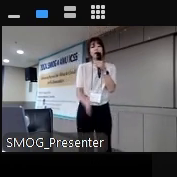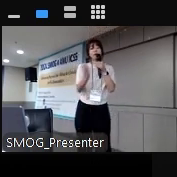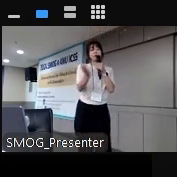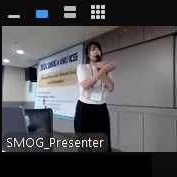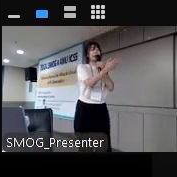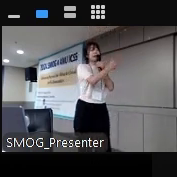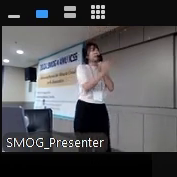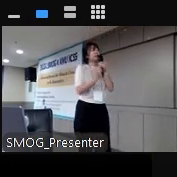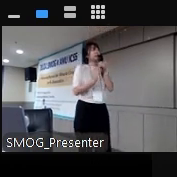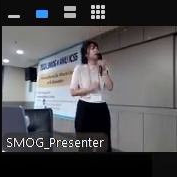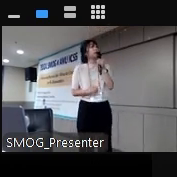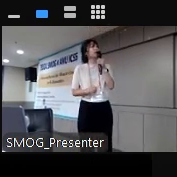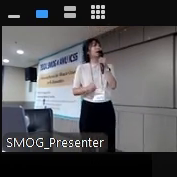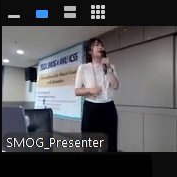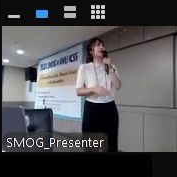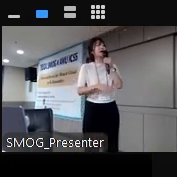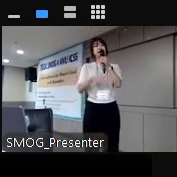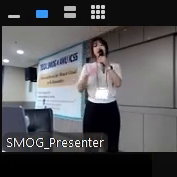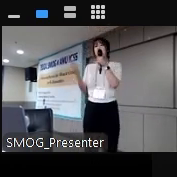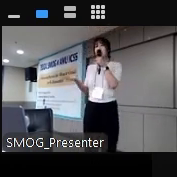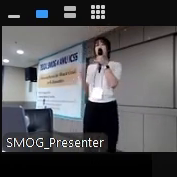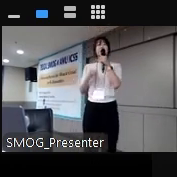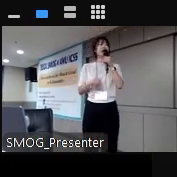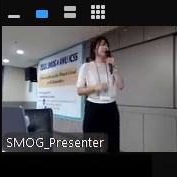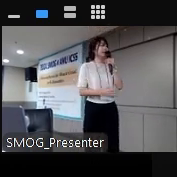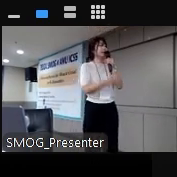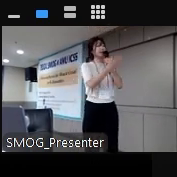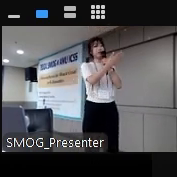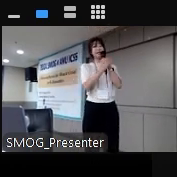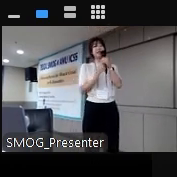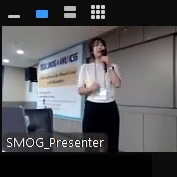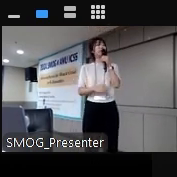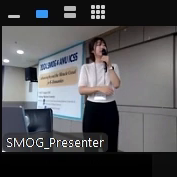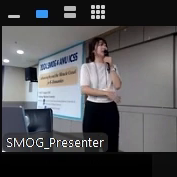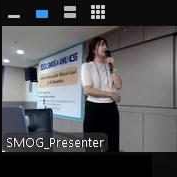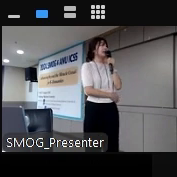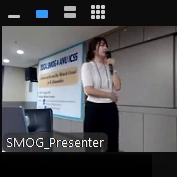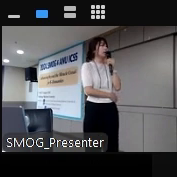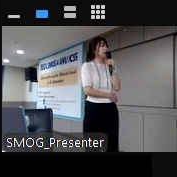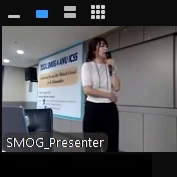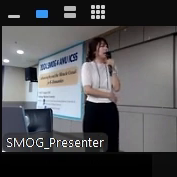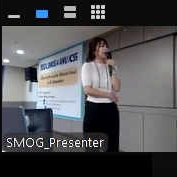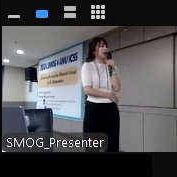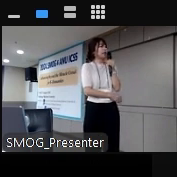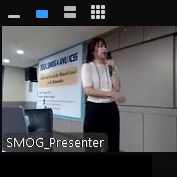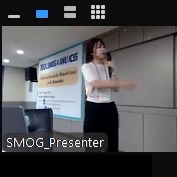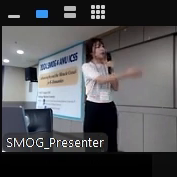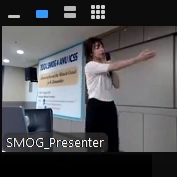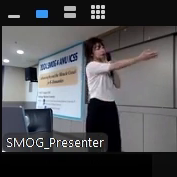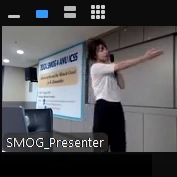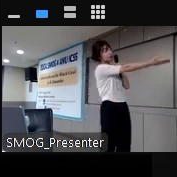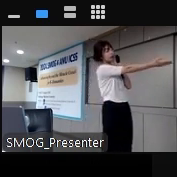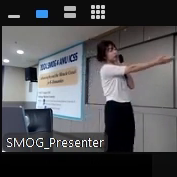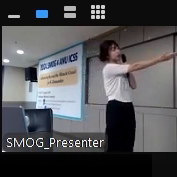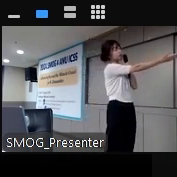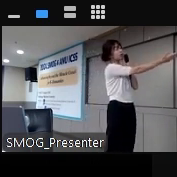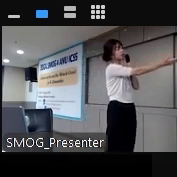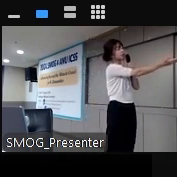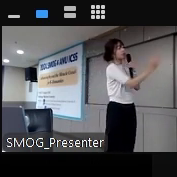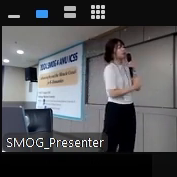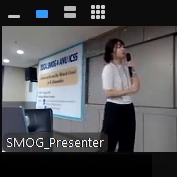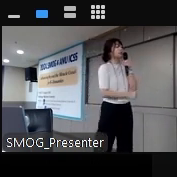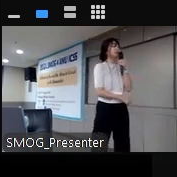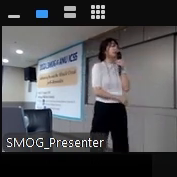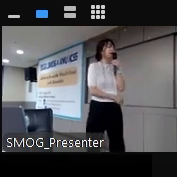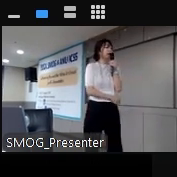So just like in the first one, we had a small consultation with the same 3 signers, and this time we had the same factors, number of reference